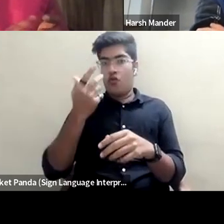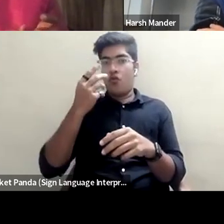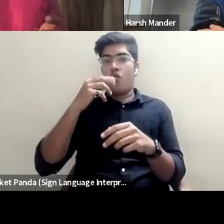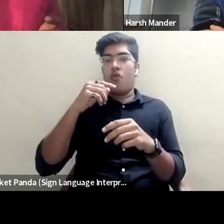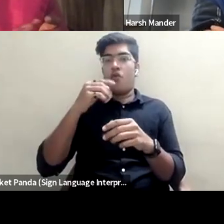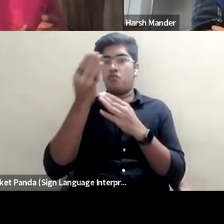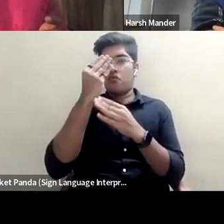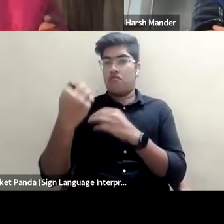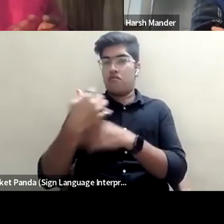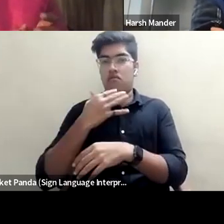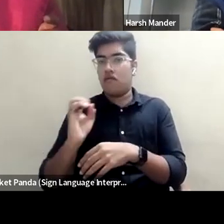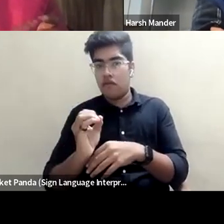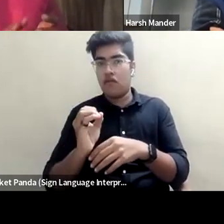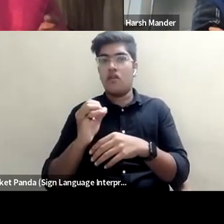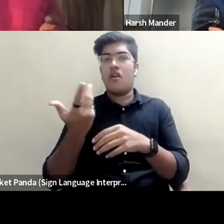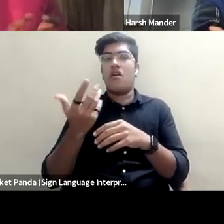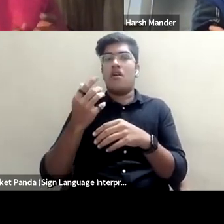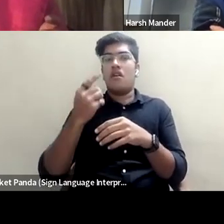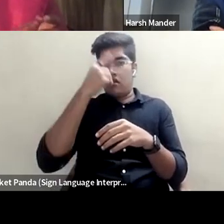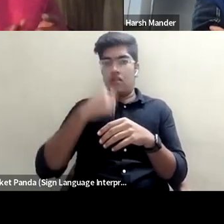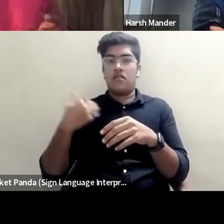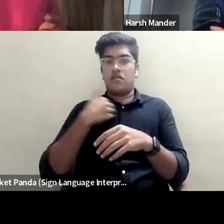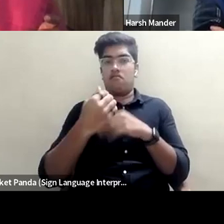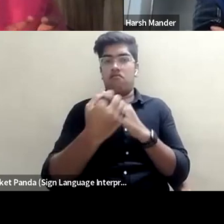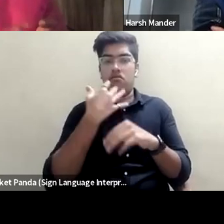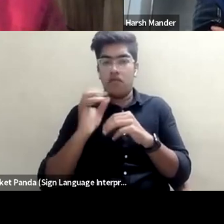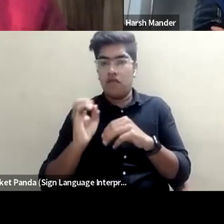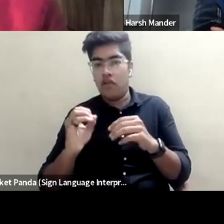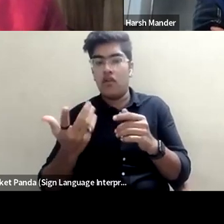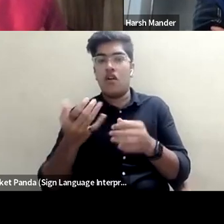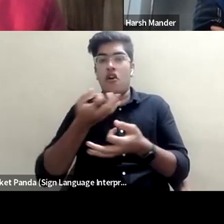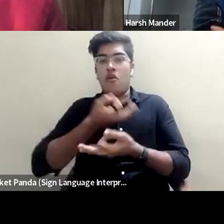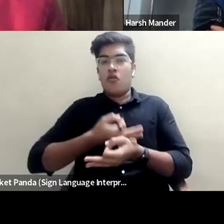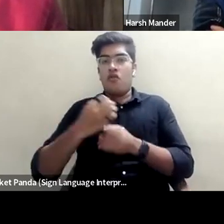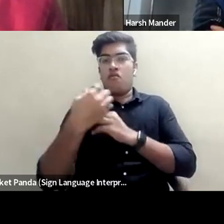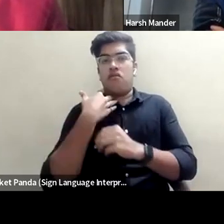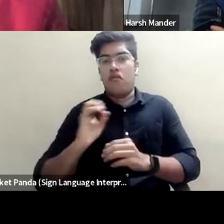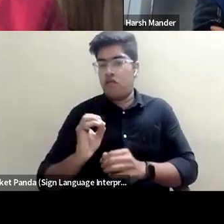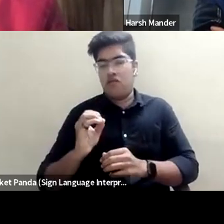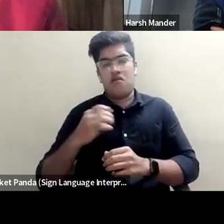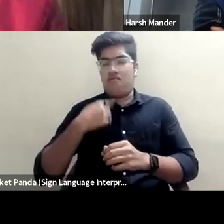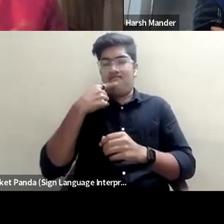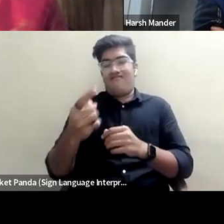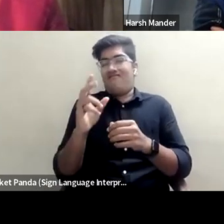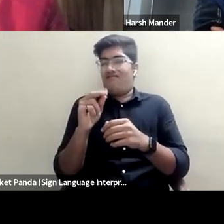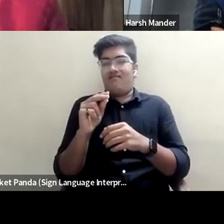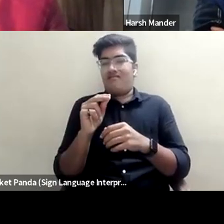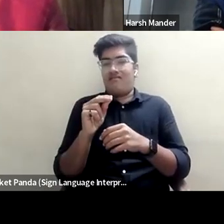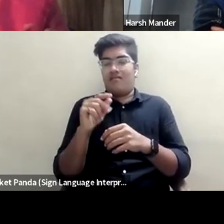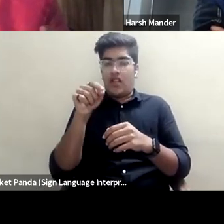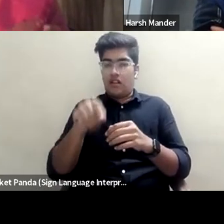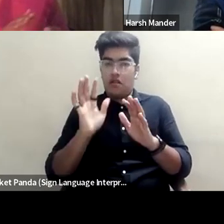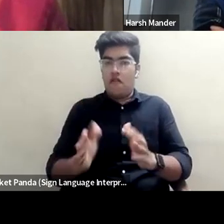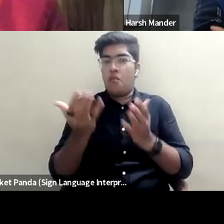no influence of Christianity on me. I have no influence of Buddhism on me. I have no influence of Jainism on me,